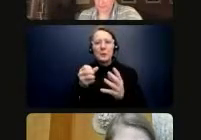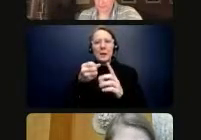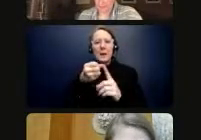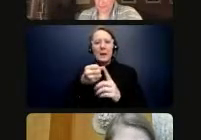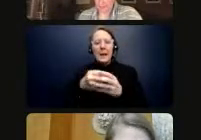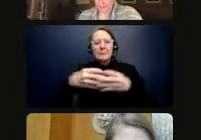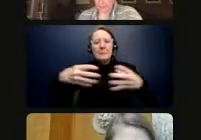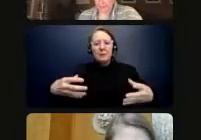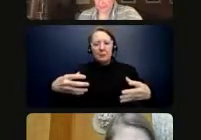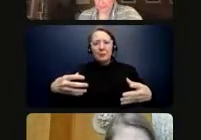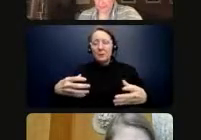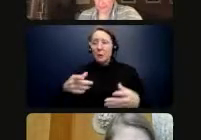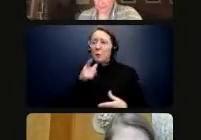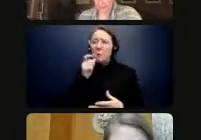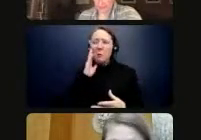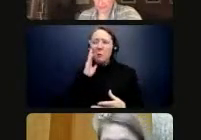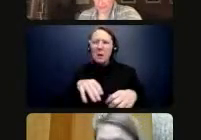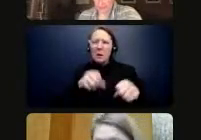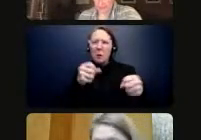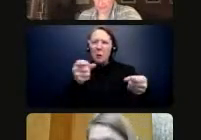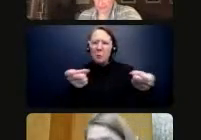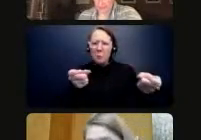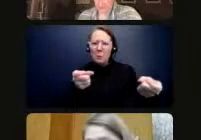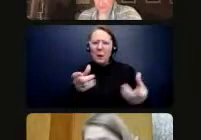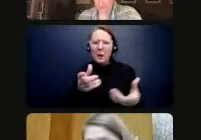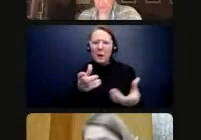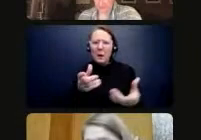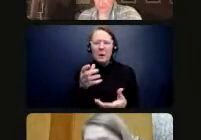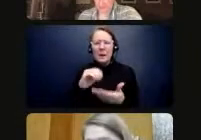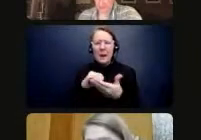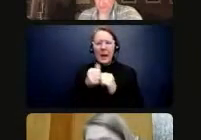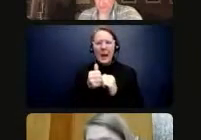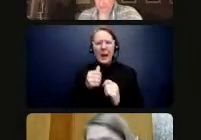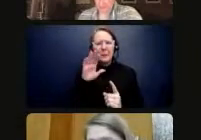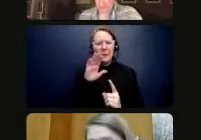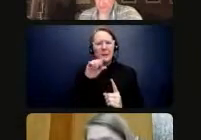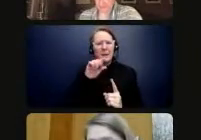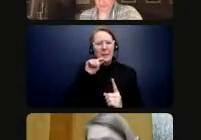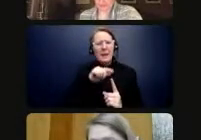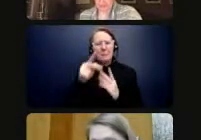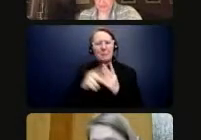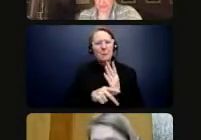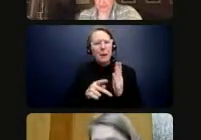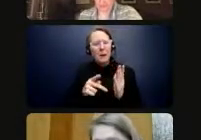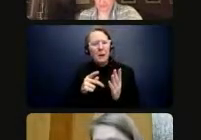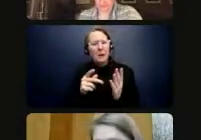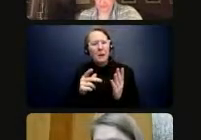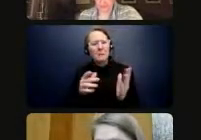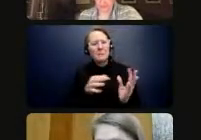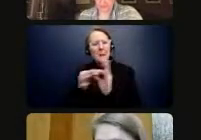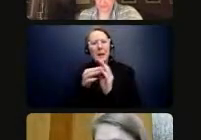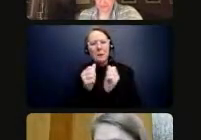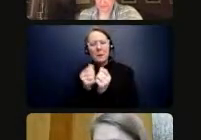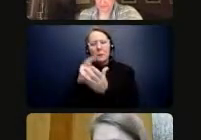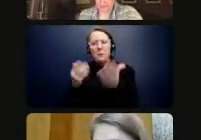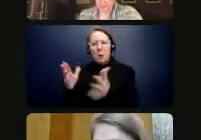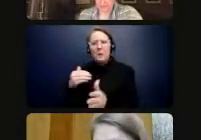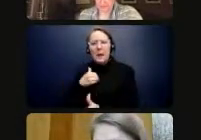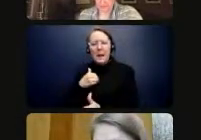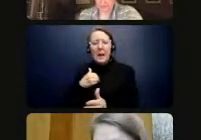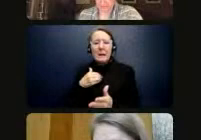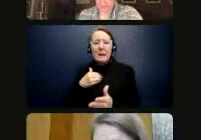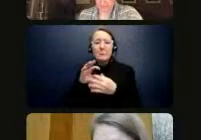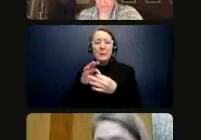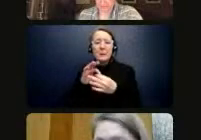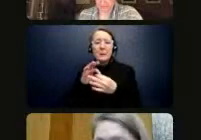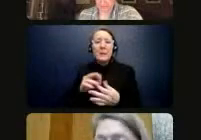gonna be running that, how that program is going to work off of what we already have as far as resources for women here in